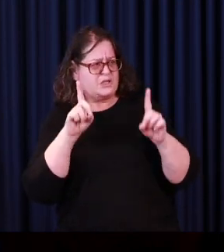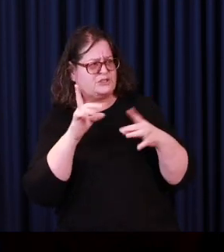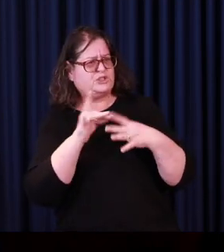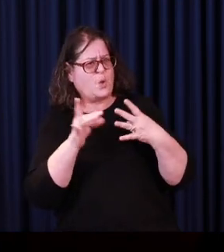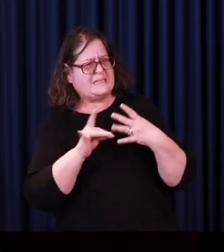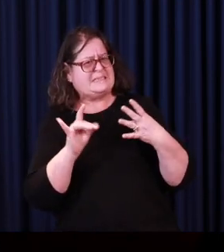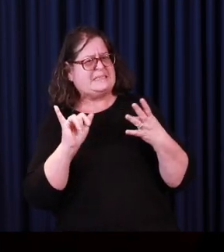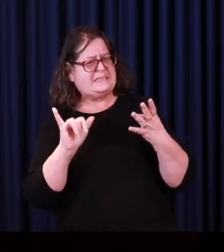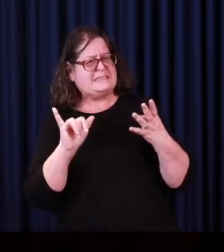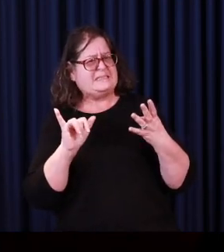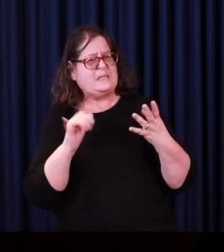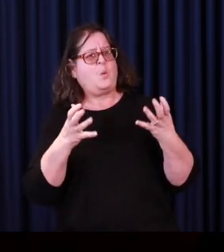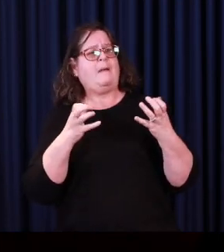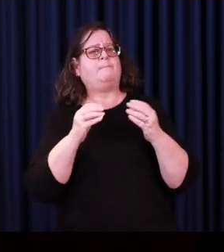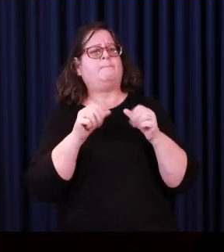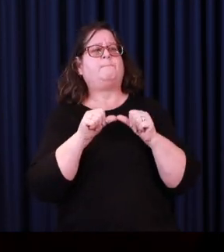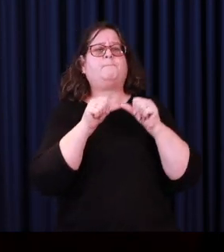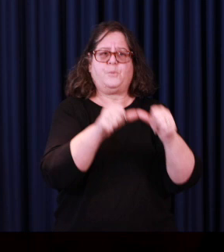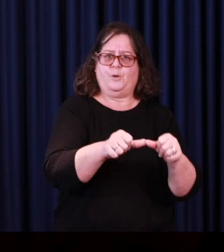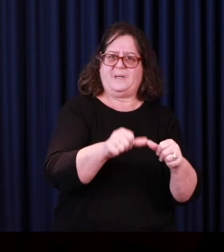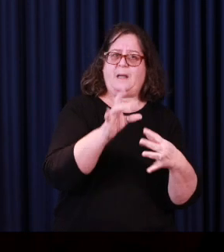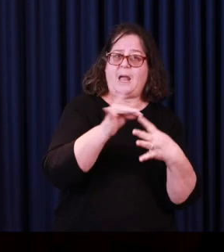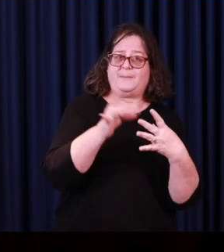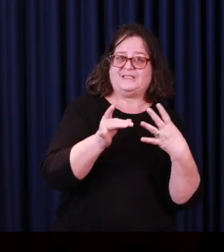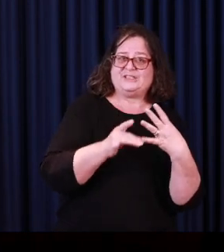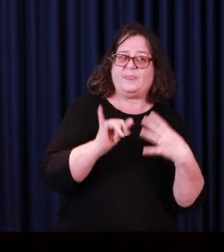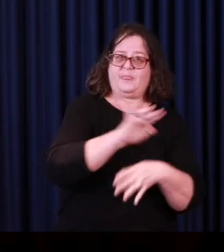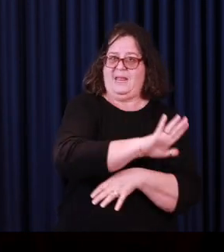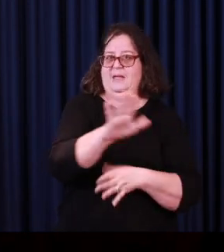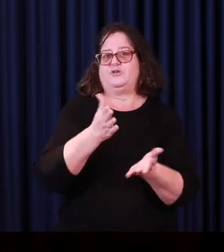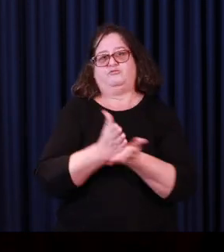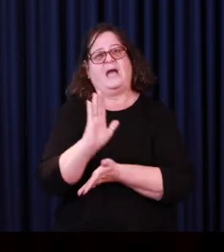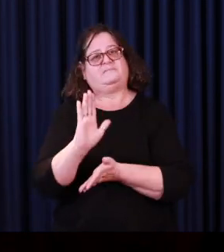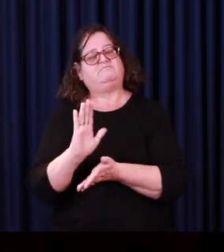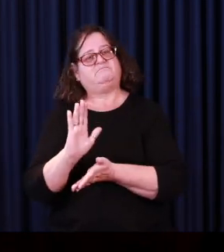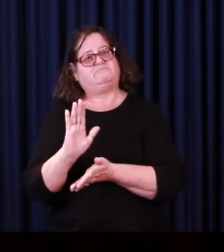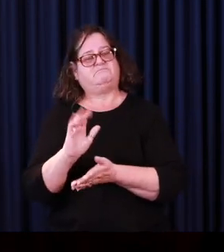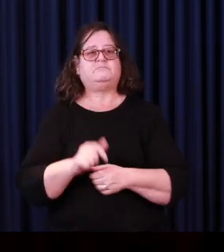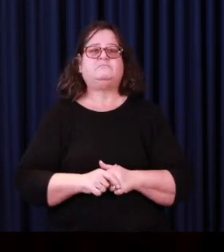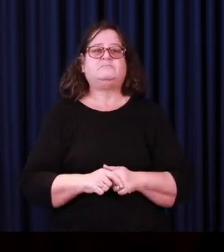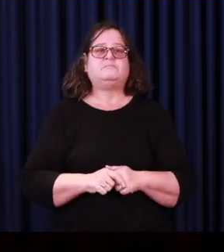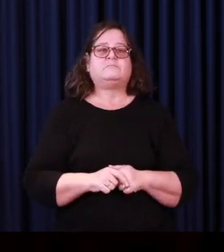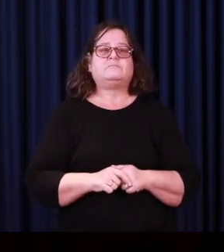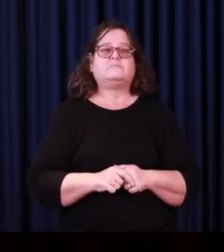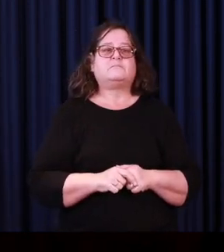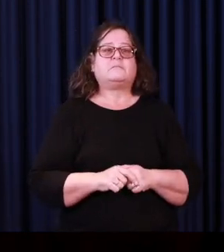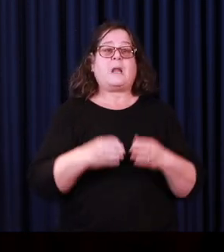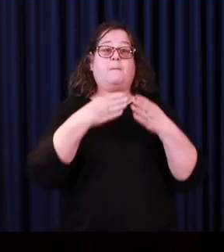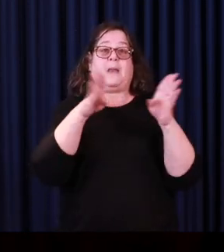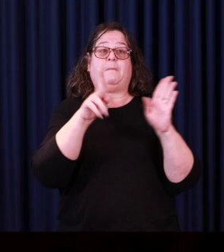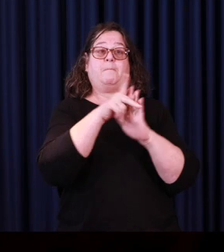make permanent. It's their right. Public policy should keep pace and empower them